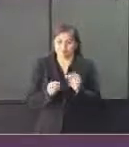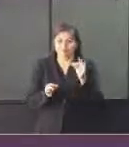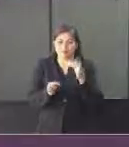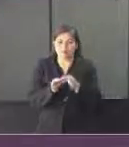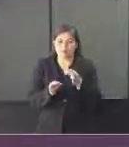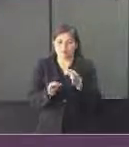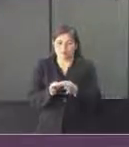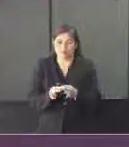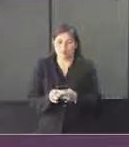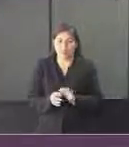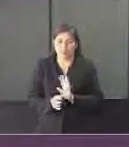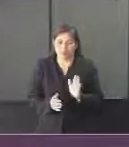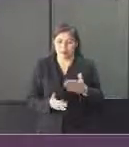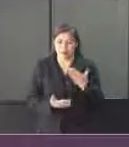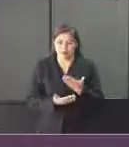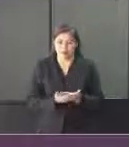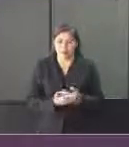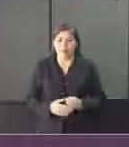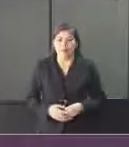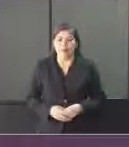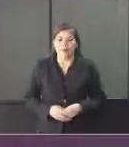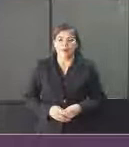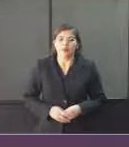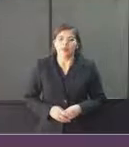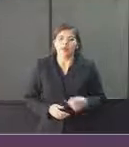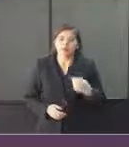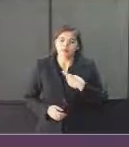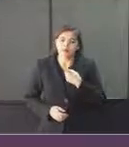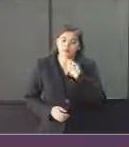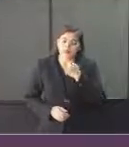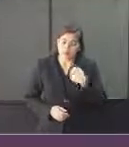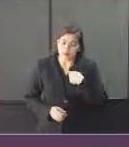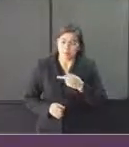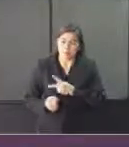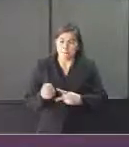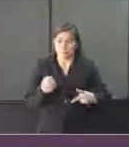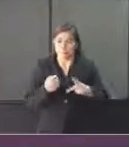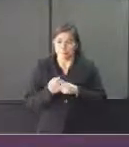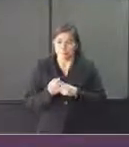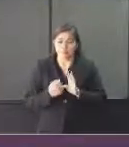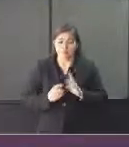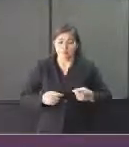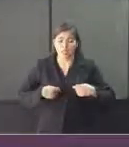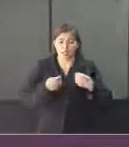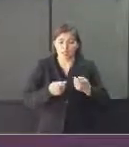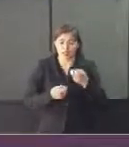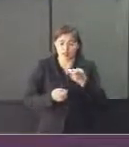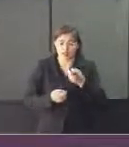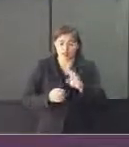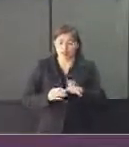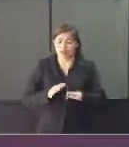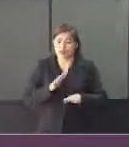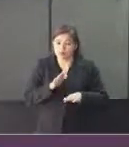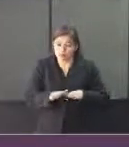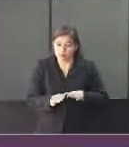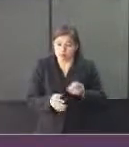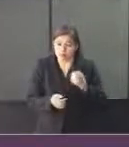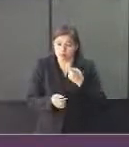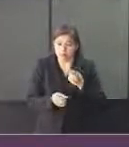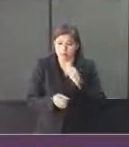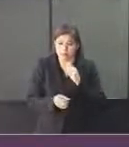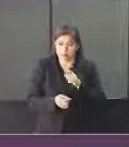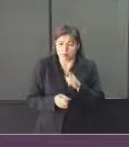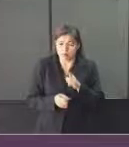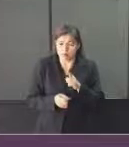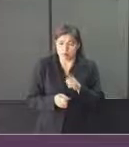trying to keep up with what you asked for. I'd like to say that my country is taking